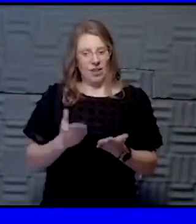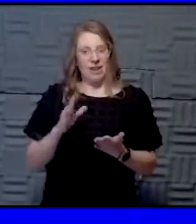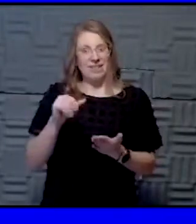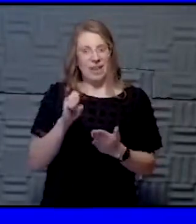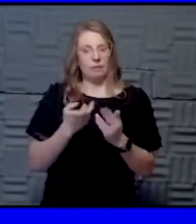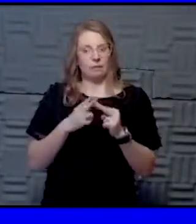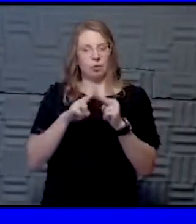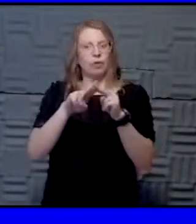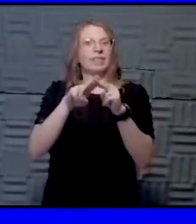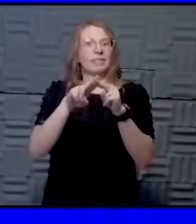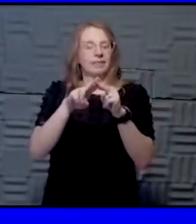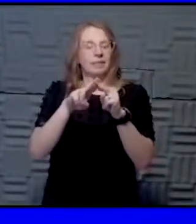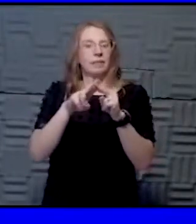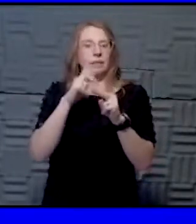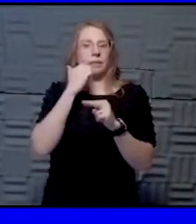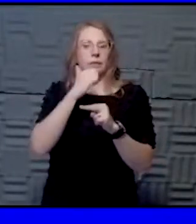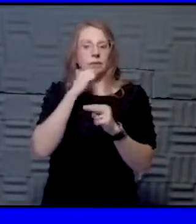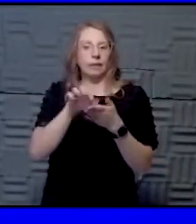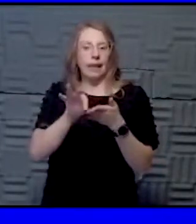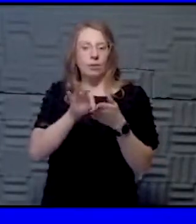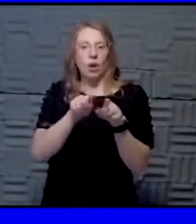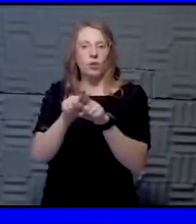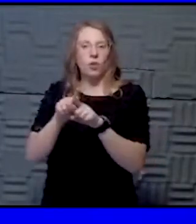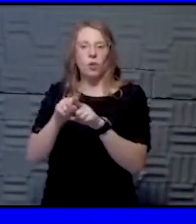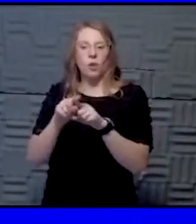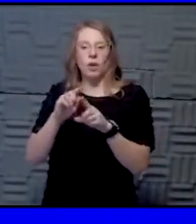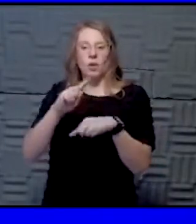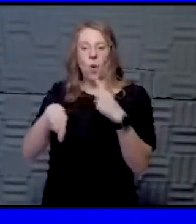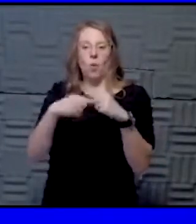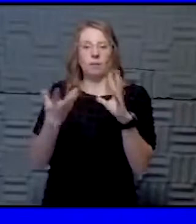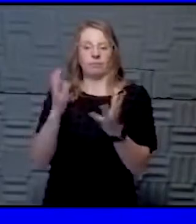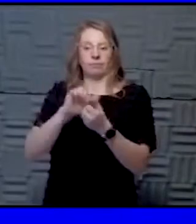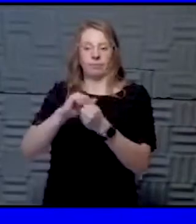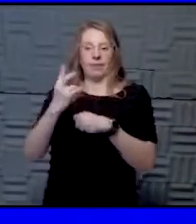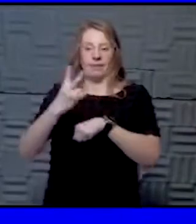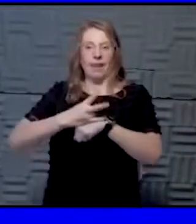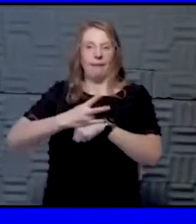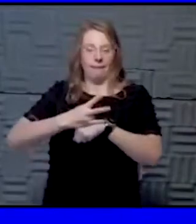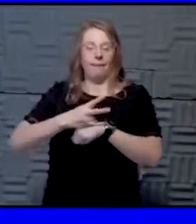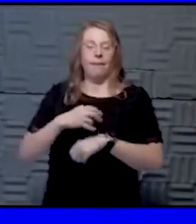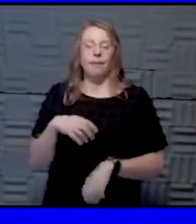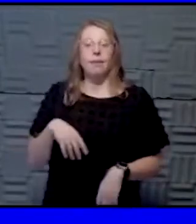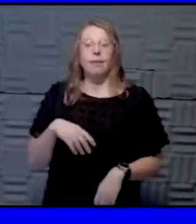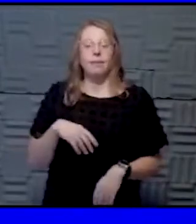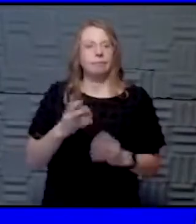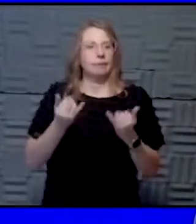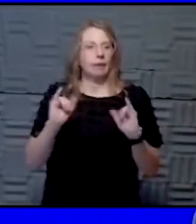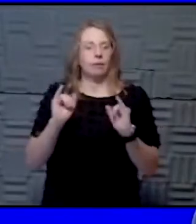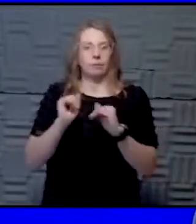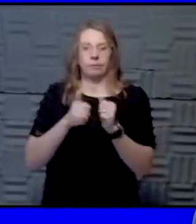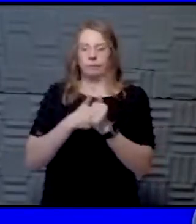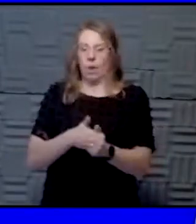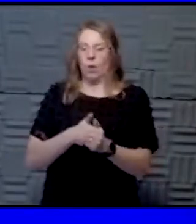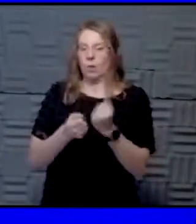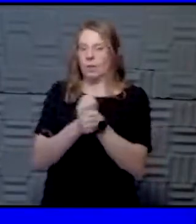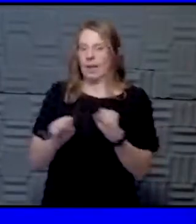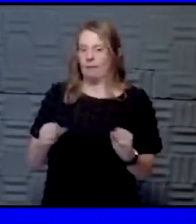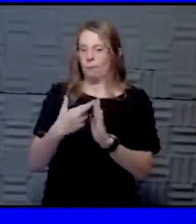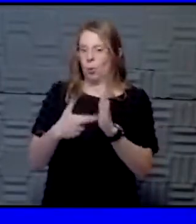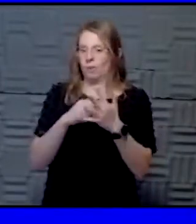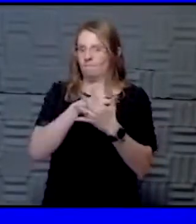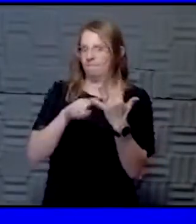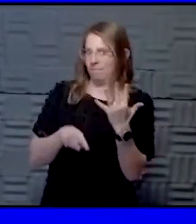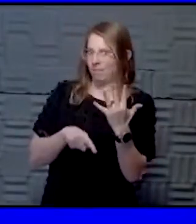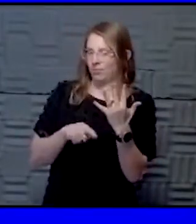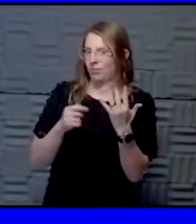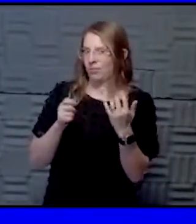are increasing, both the daily counts and the rolling 7-day average. So you can still do those safe things. I think it also does lend to the